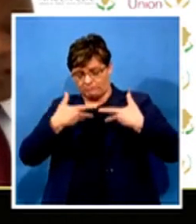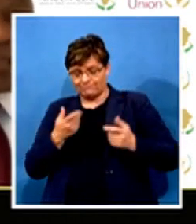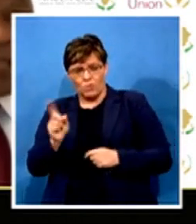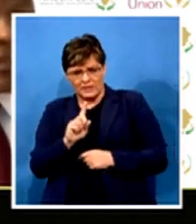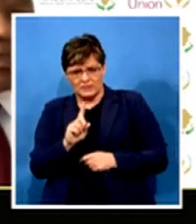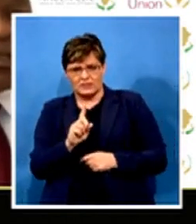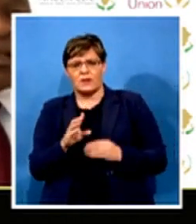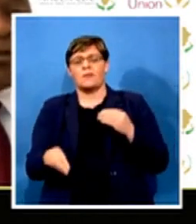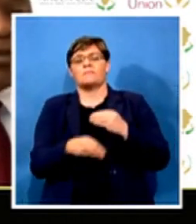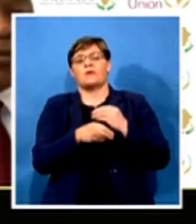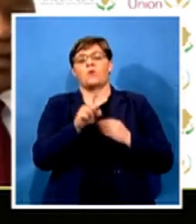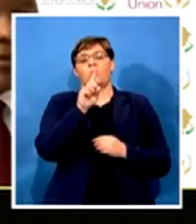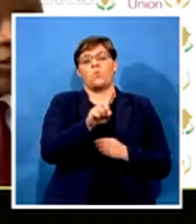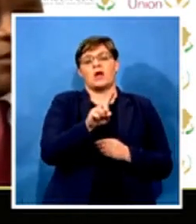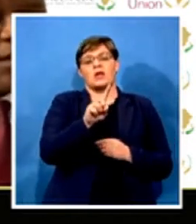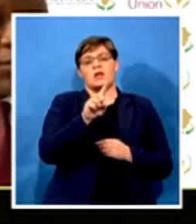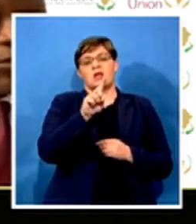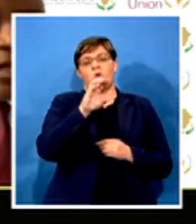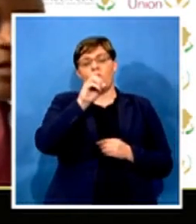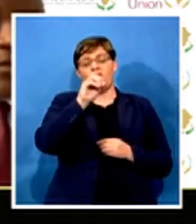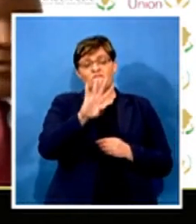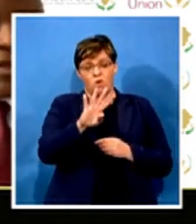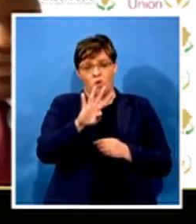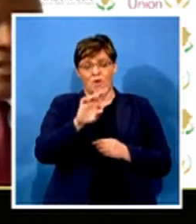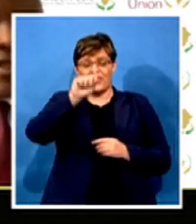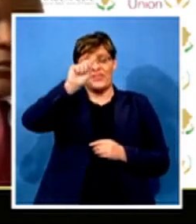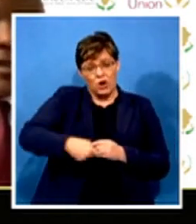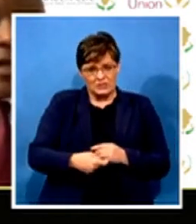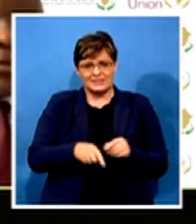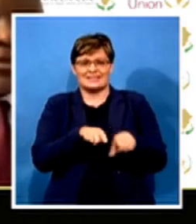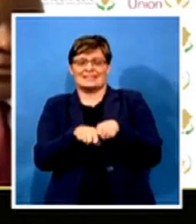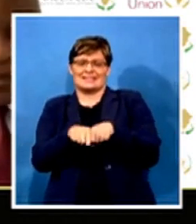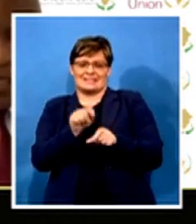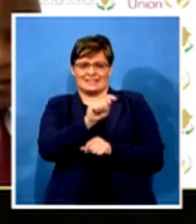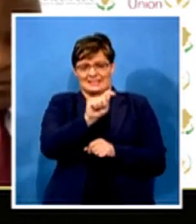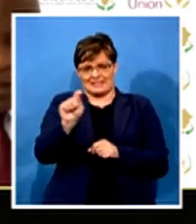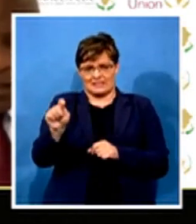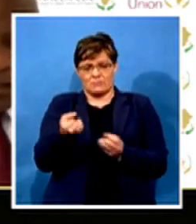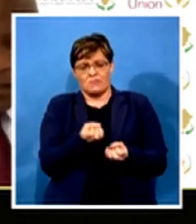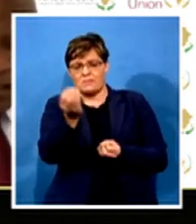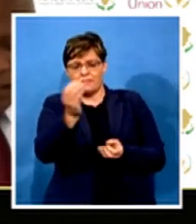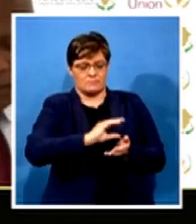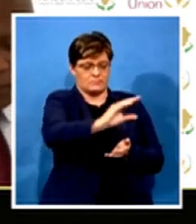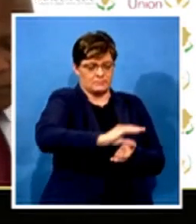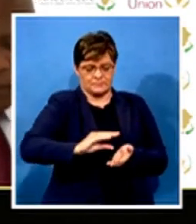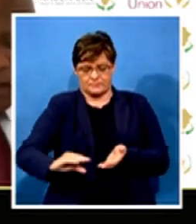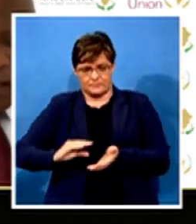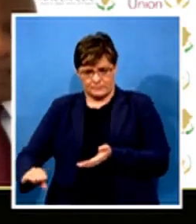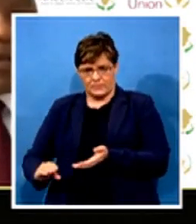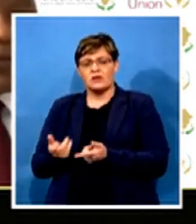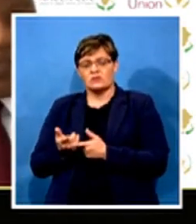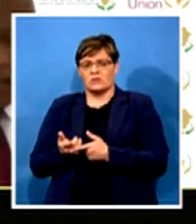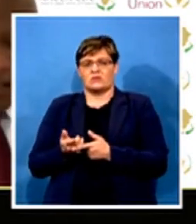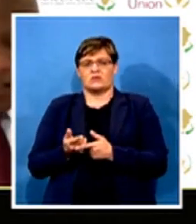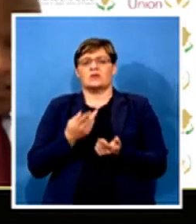104,000 antigen tests, which we are distributing to our member states. That will really help us to scale up the testing.